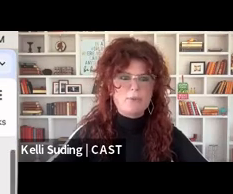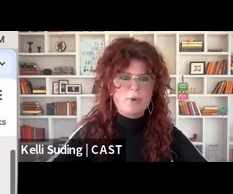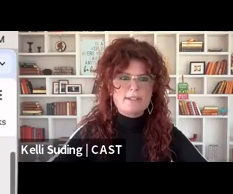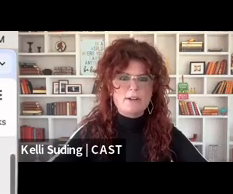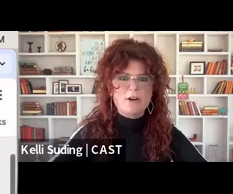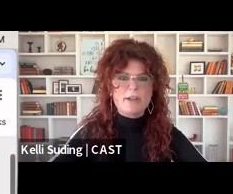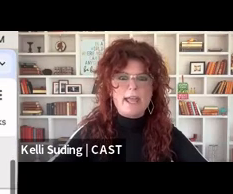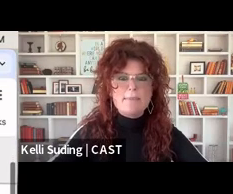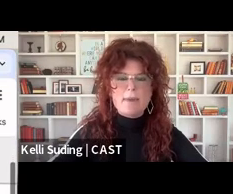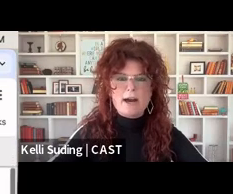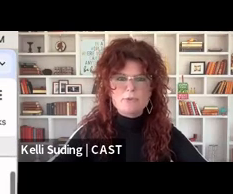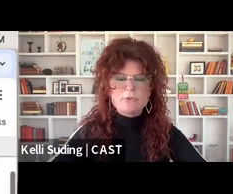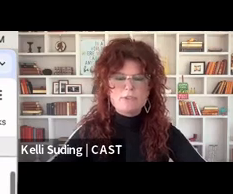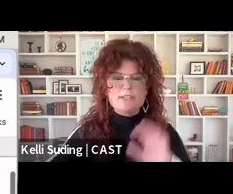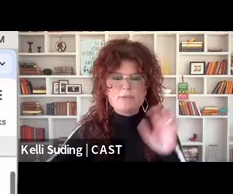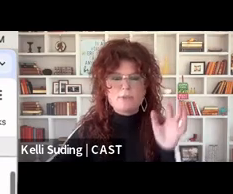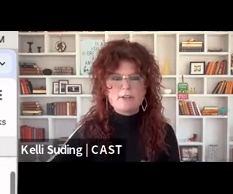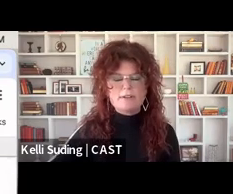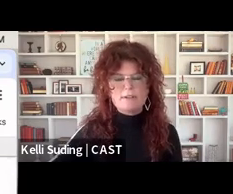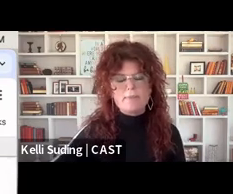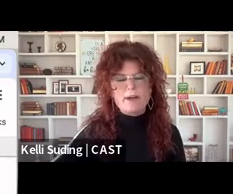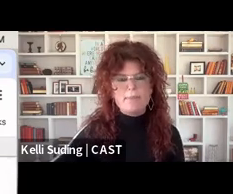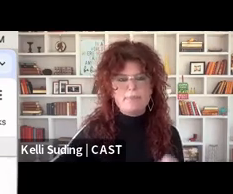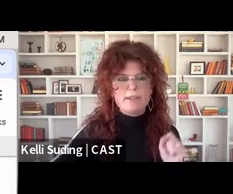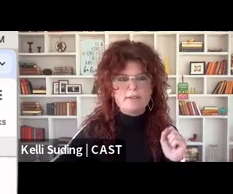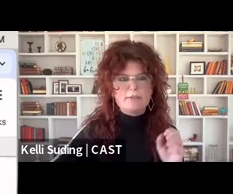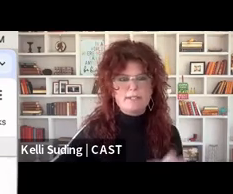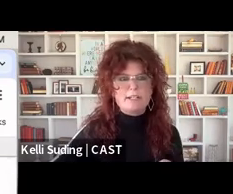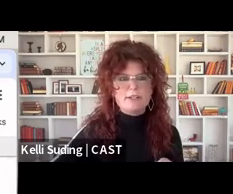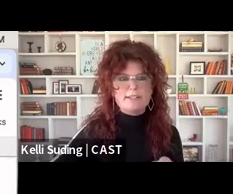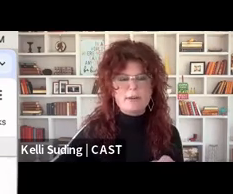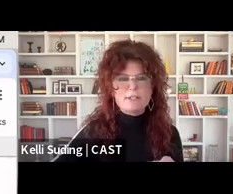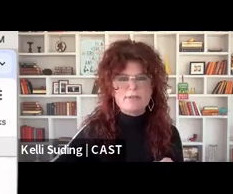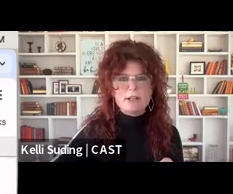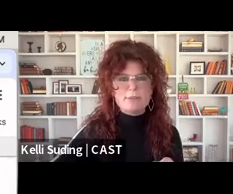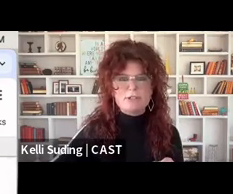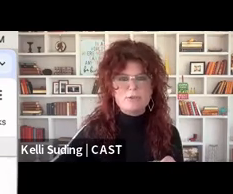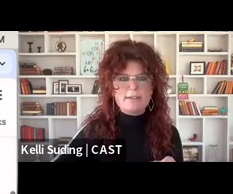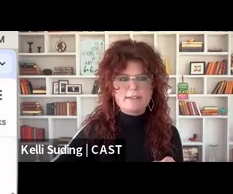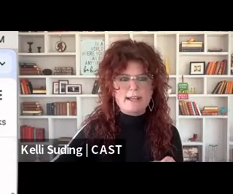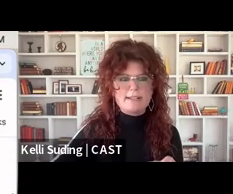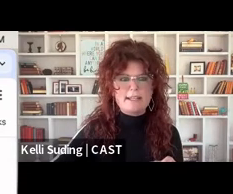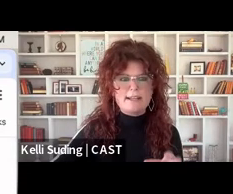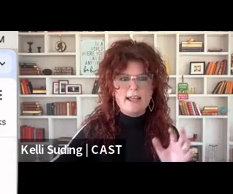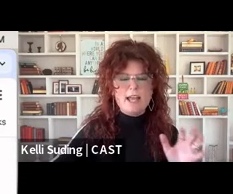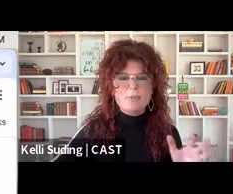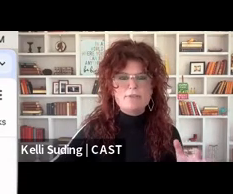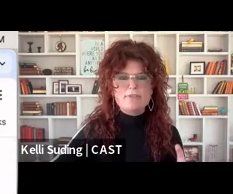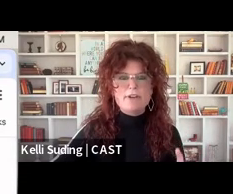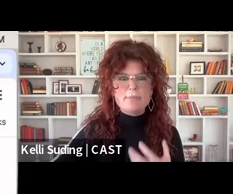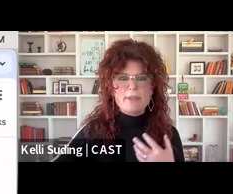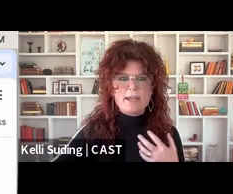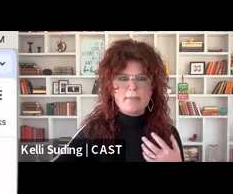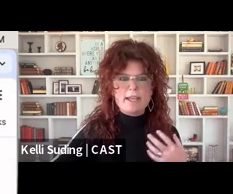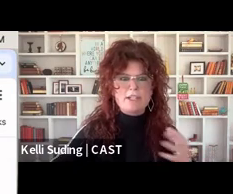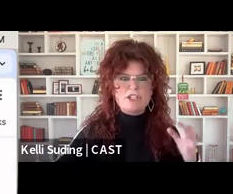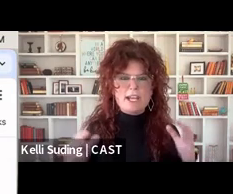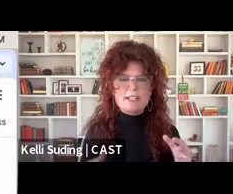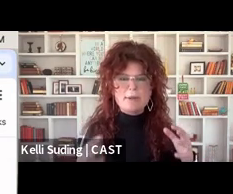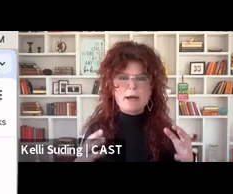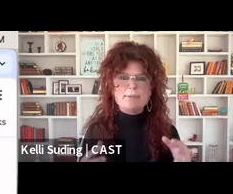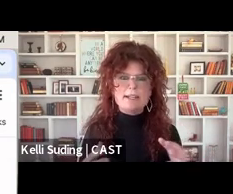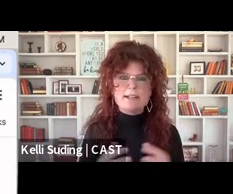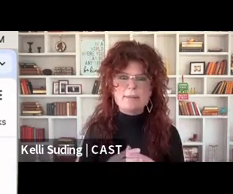older ones. So ones that are called AIM modules. These were the series that was developed in 2019, and we've developed them